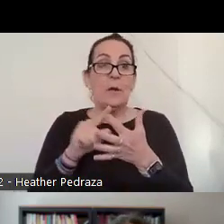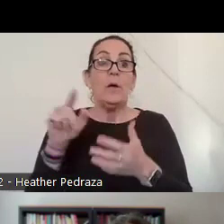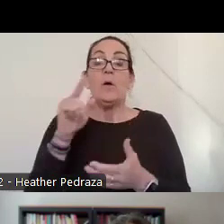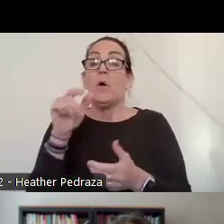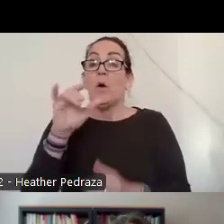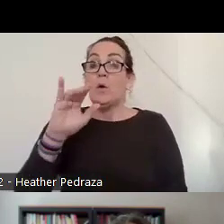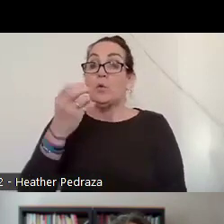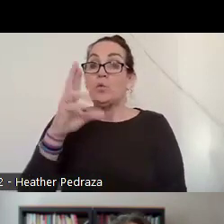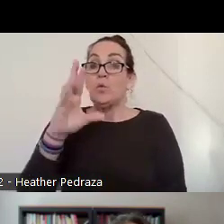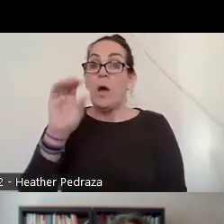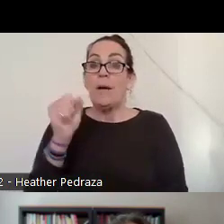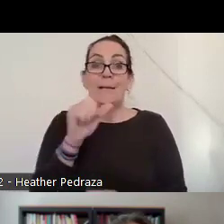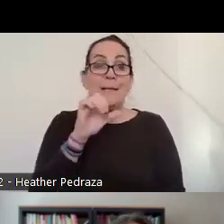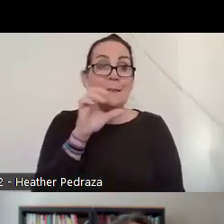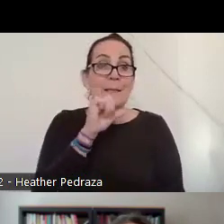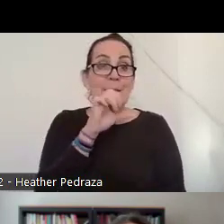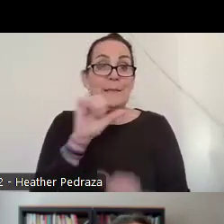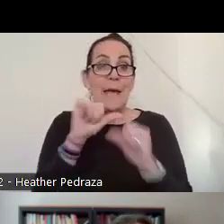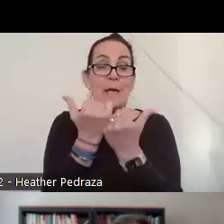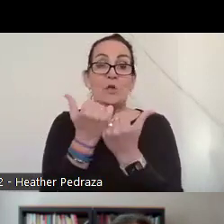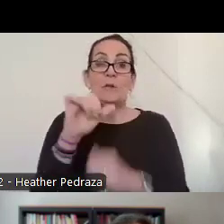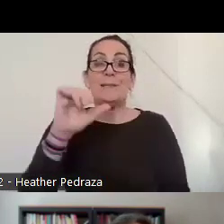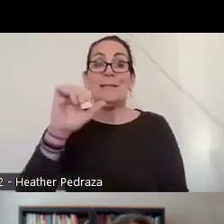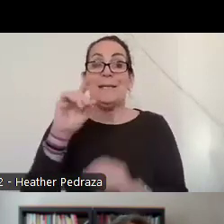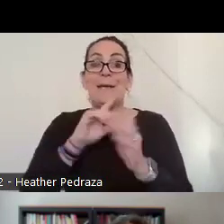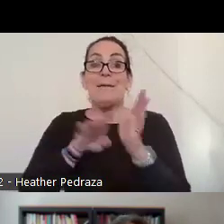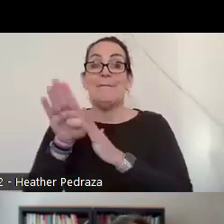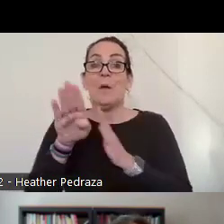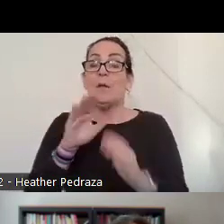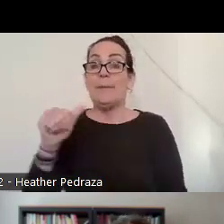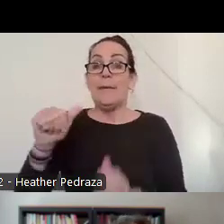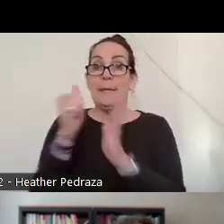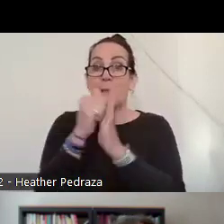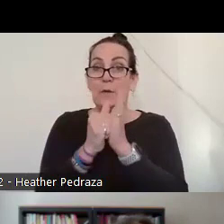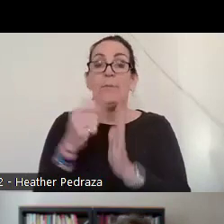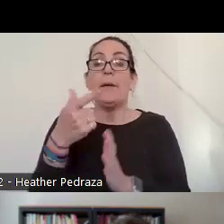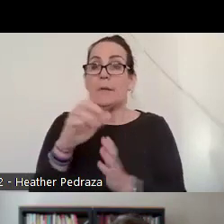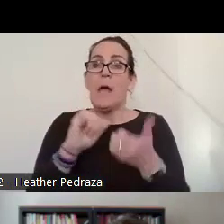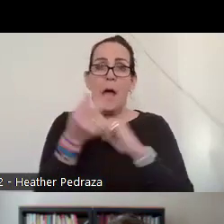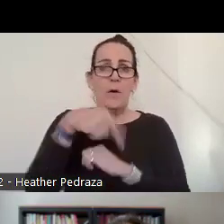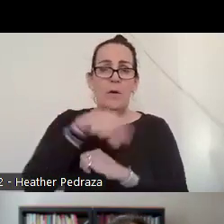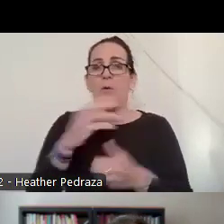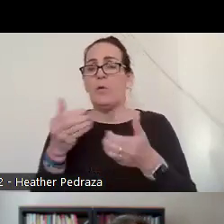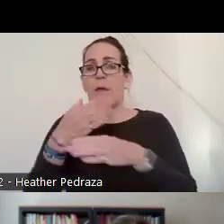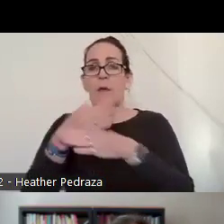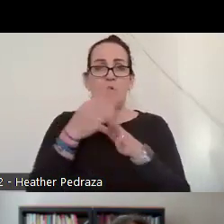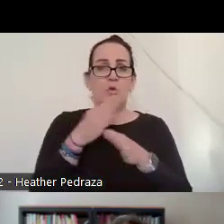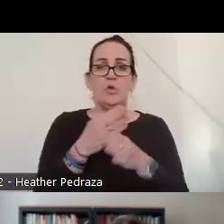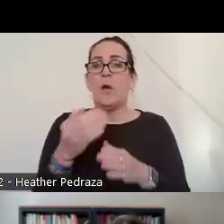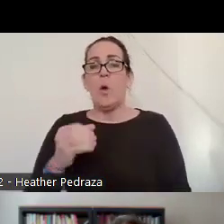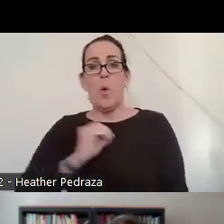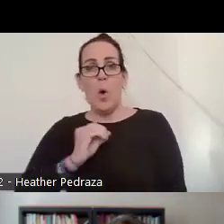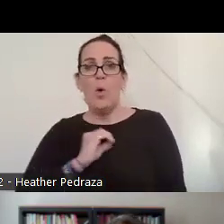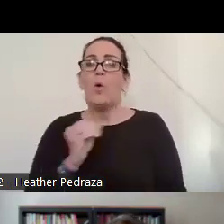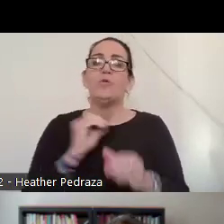this refers to how CDA and other state partners are sharing the ownership, the roles, the accountability related